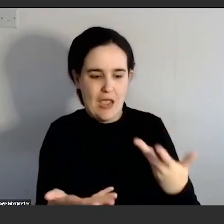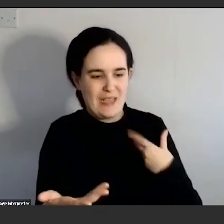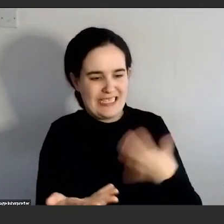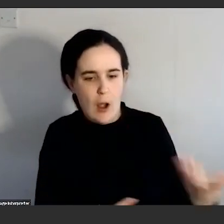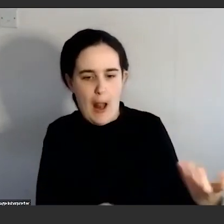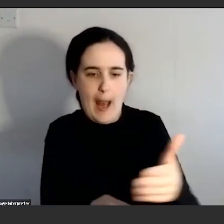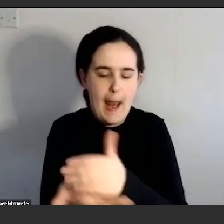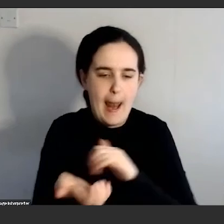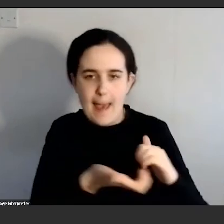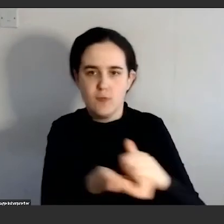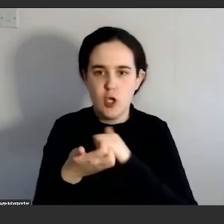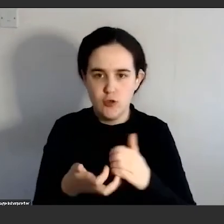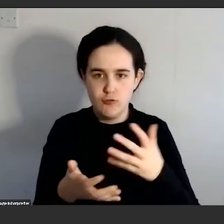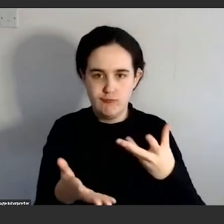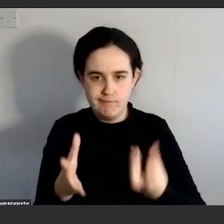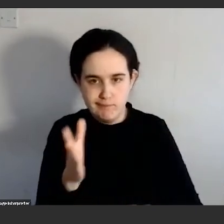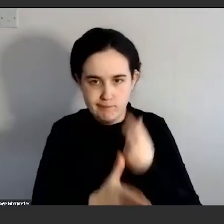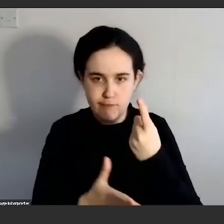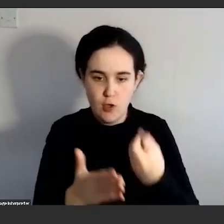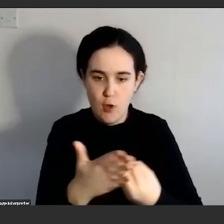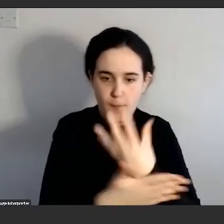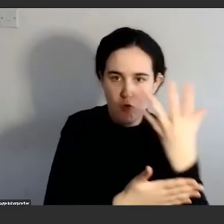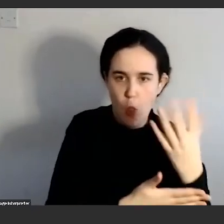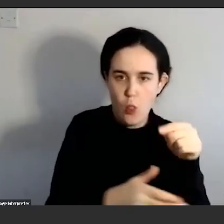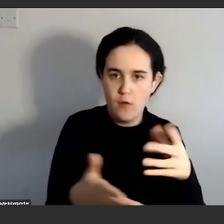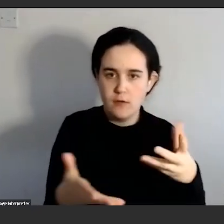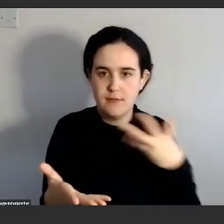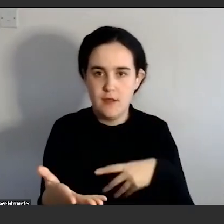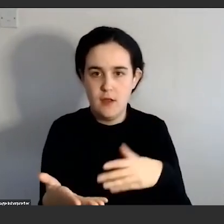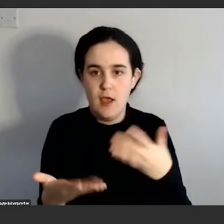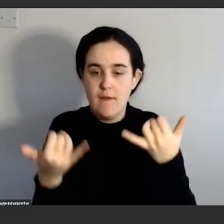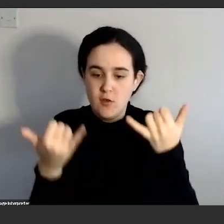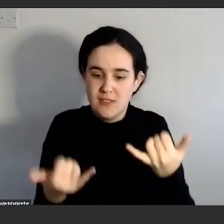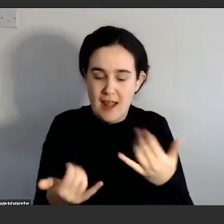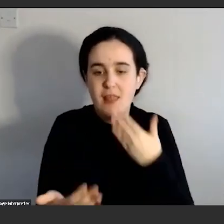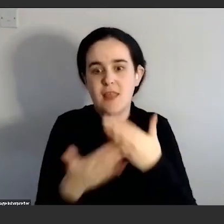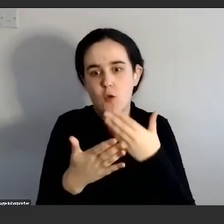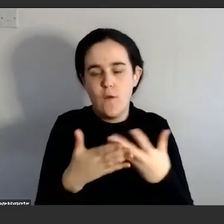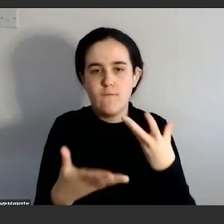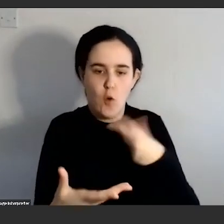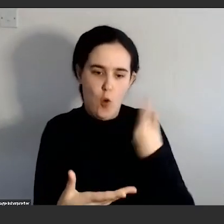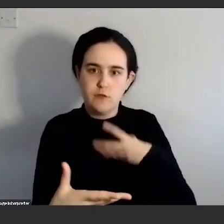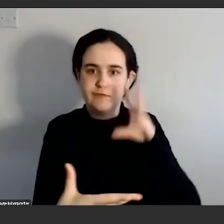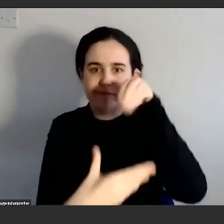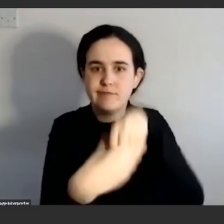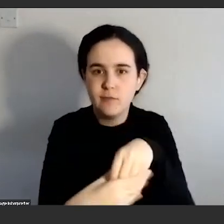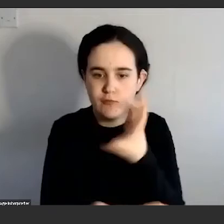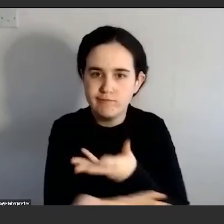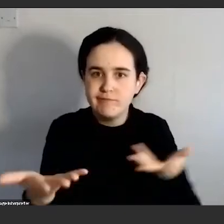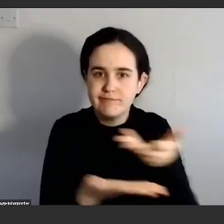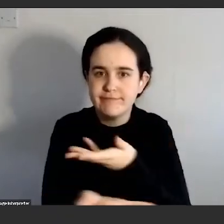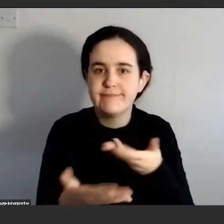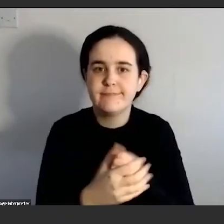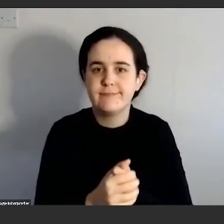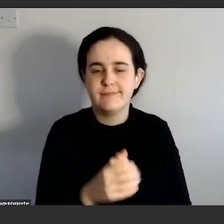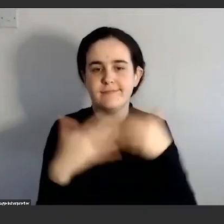disciplines. So good to be with you, Femi. So good to have you. One more panellist for you to meet, and that's Dom. Hello, Dom. Hi, Femi. Hi,